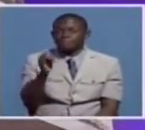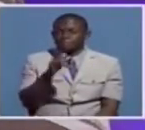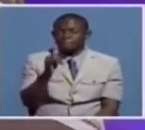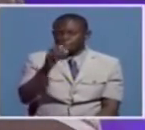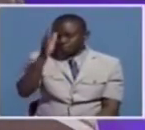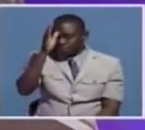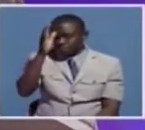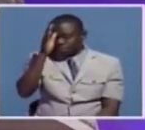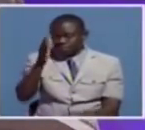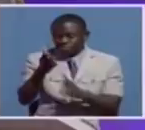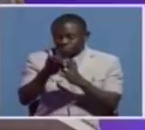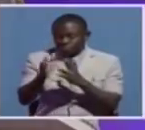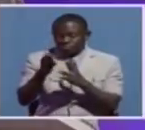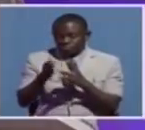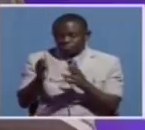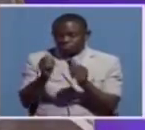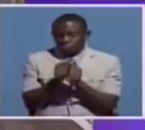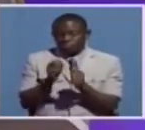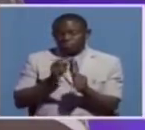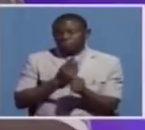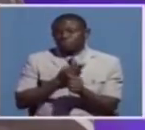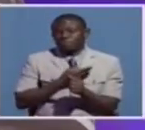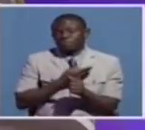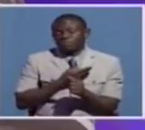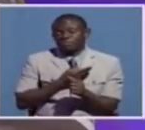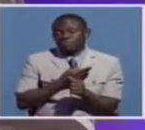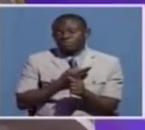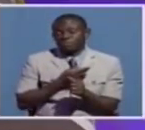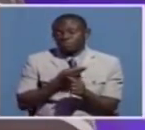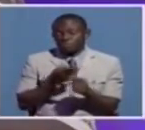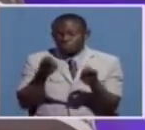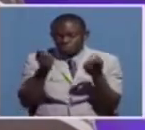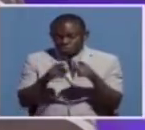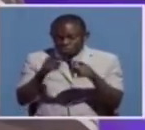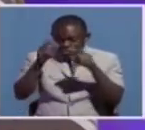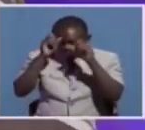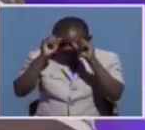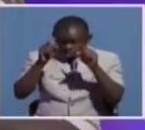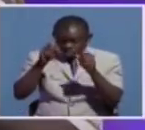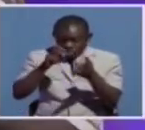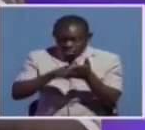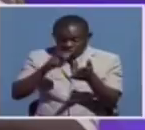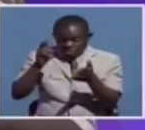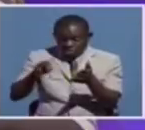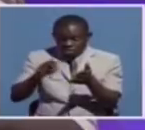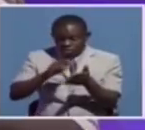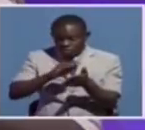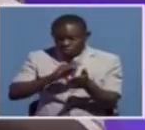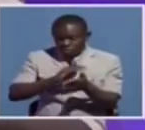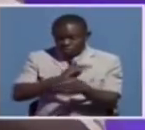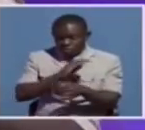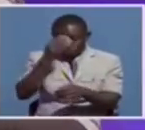shared most when he was out of power, because then I got close to him. Because one of my jobs,